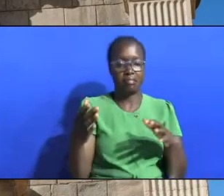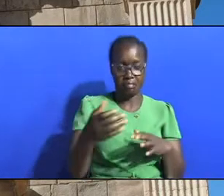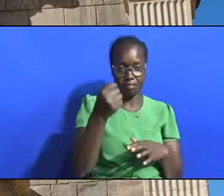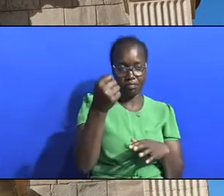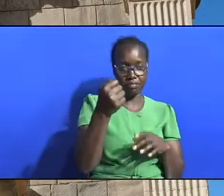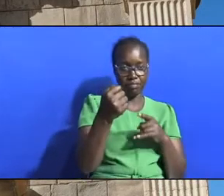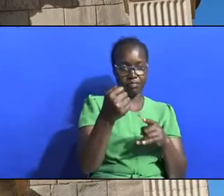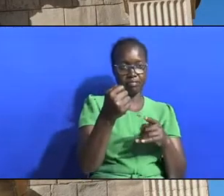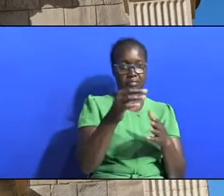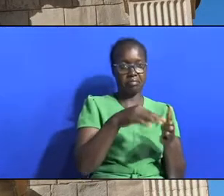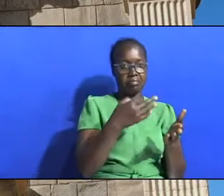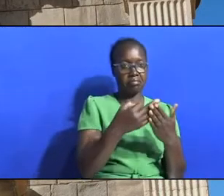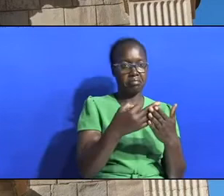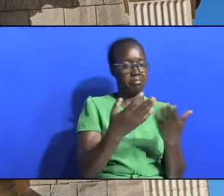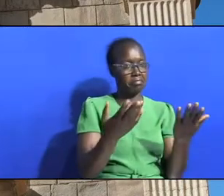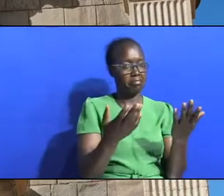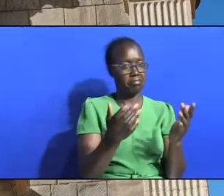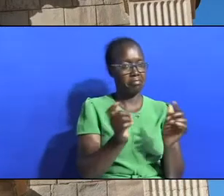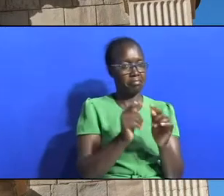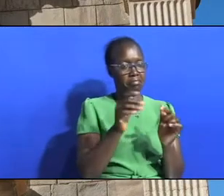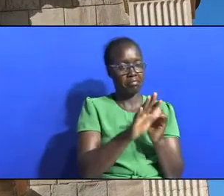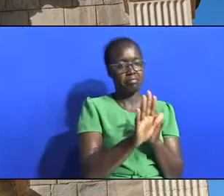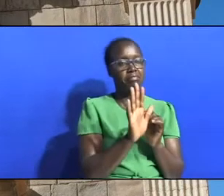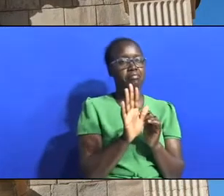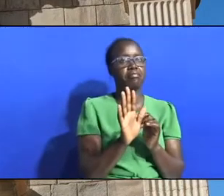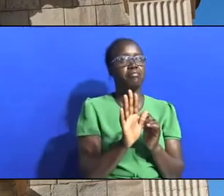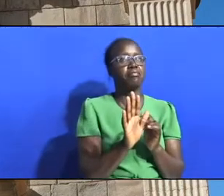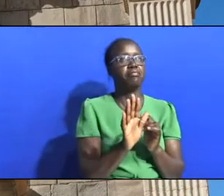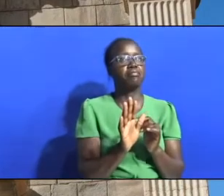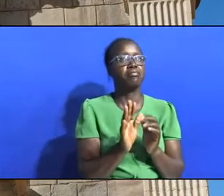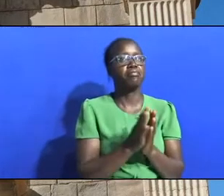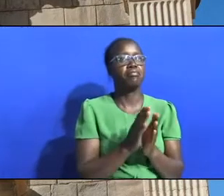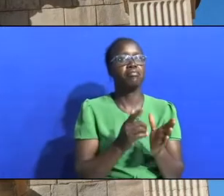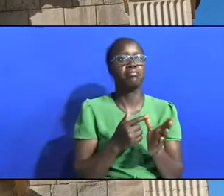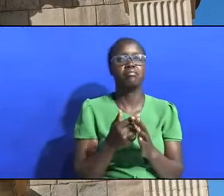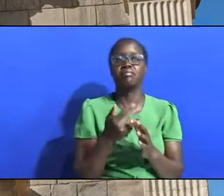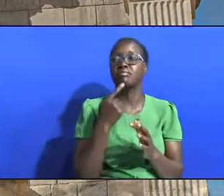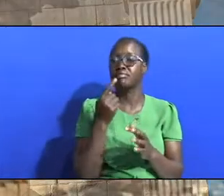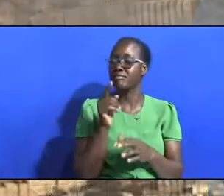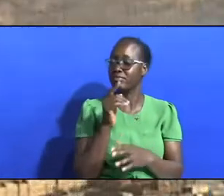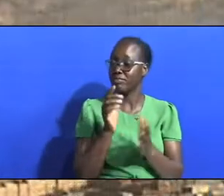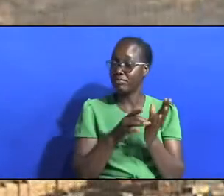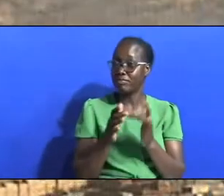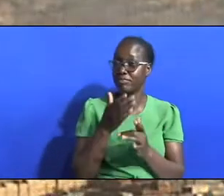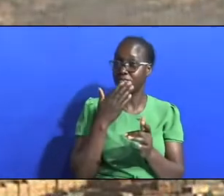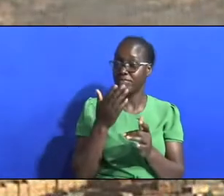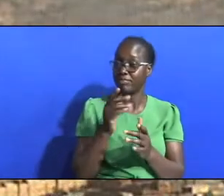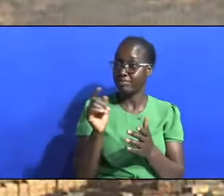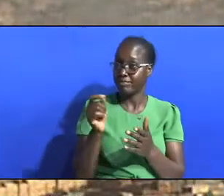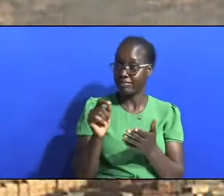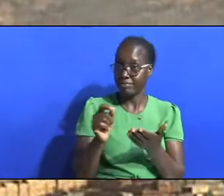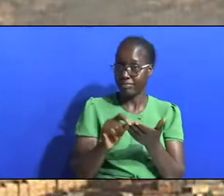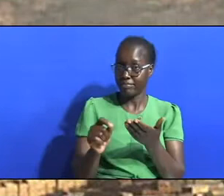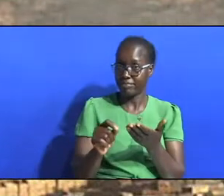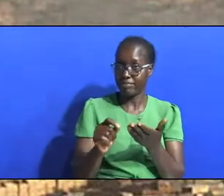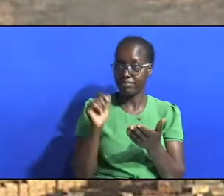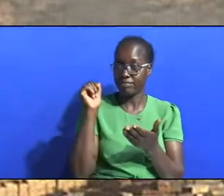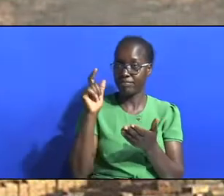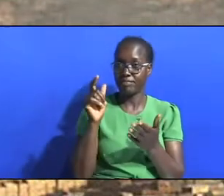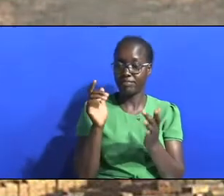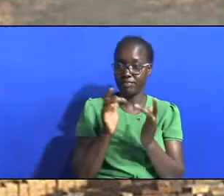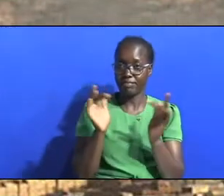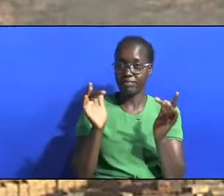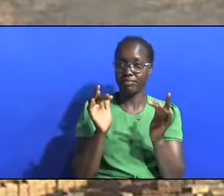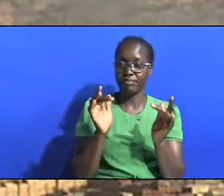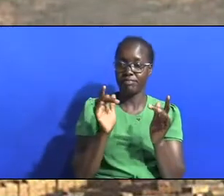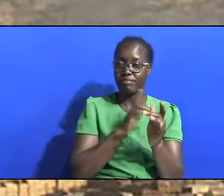you. You will not fall down. You won't even hurt your foot. And then Jesus told him, it is written, you shall not test